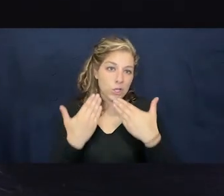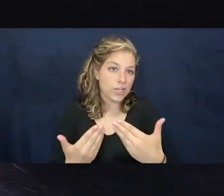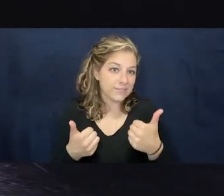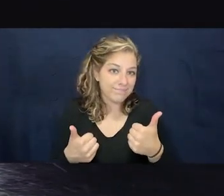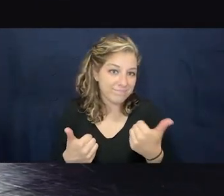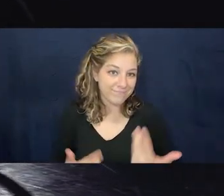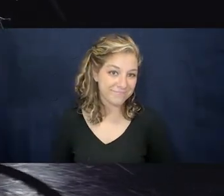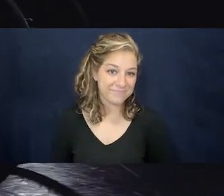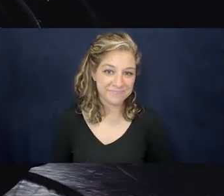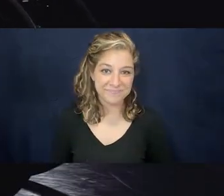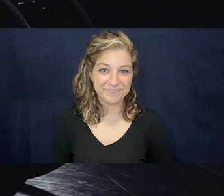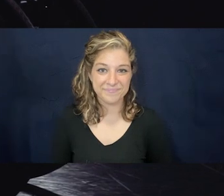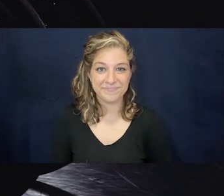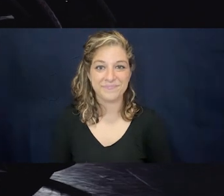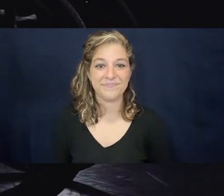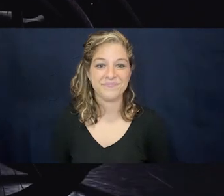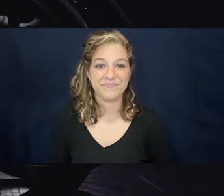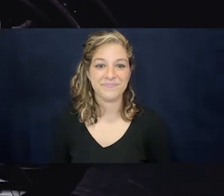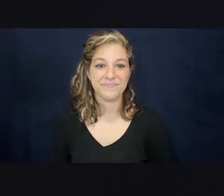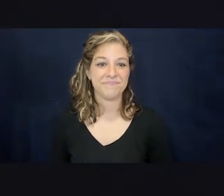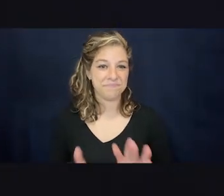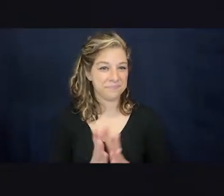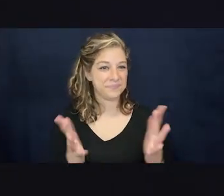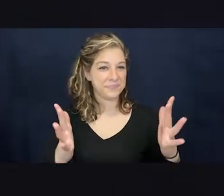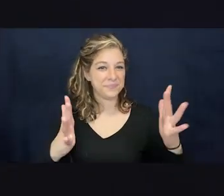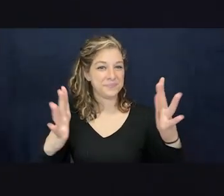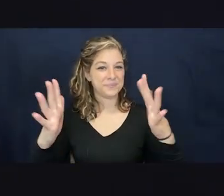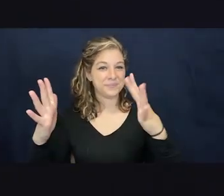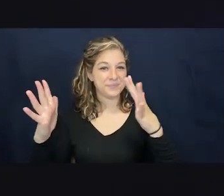yourself, then it's all good.